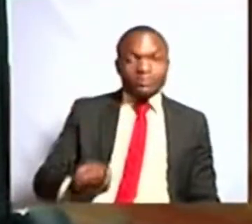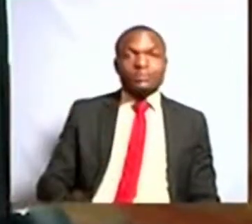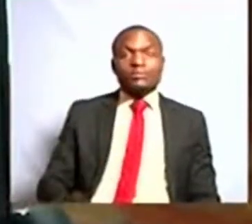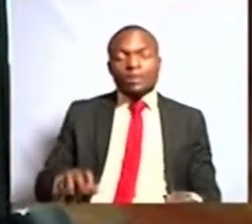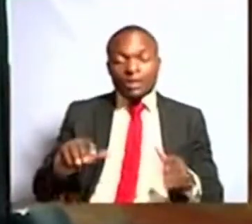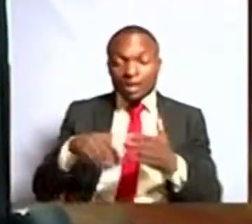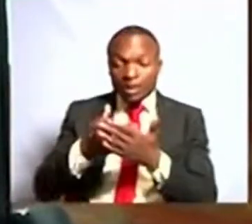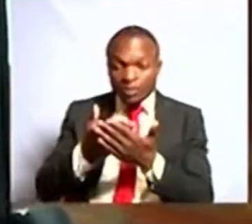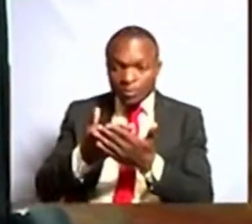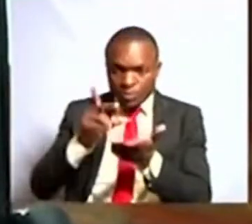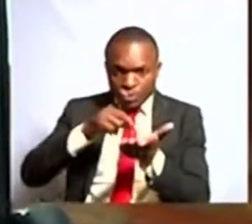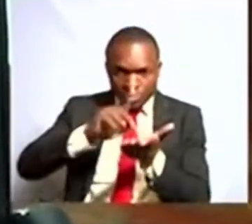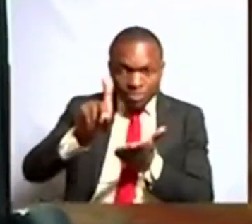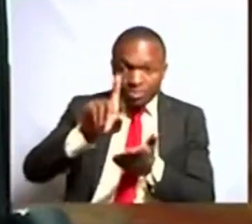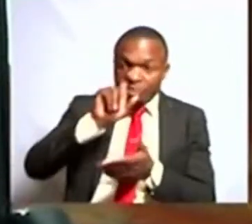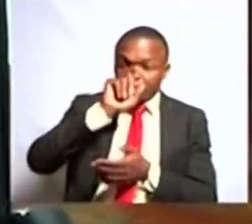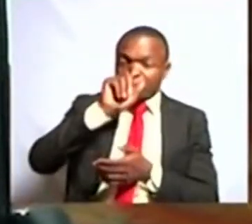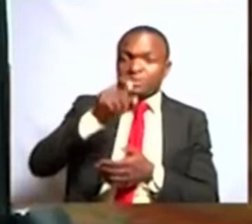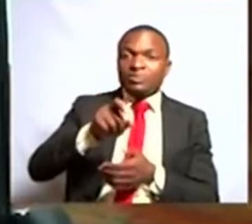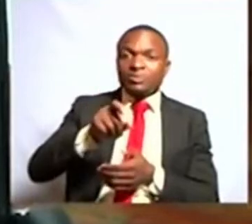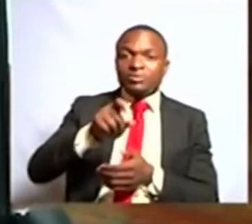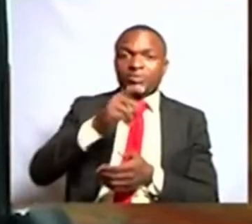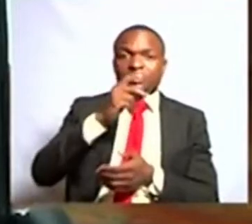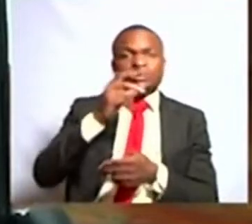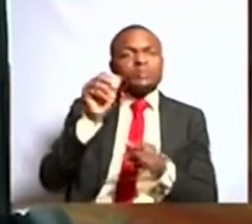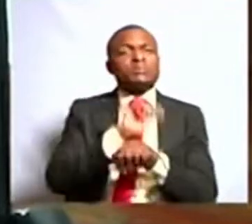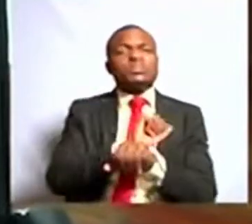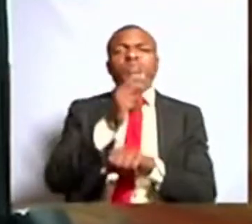how were you paying insurance for the vehicle that you didn't see?